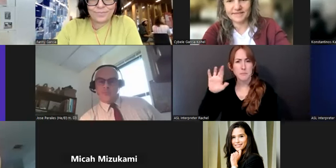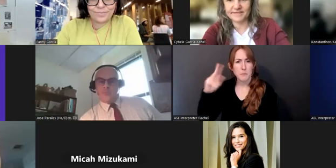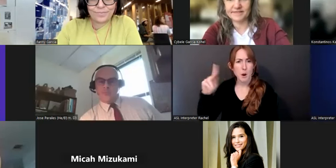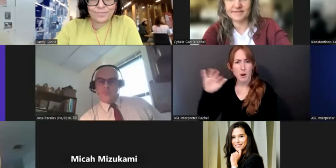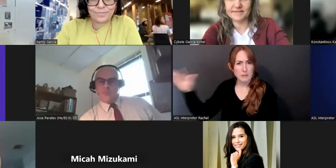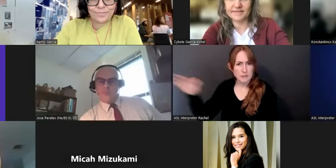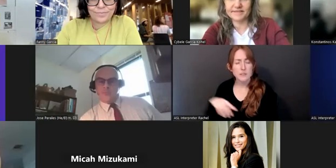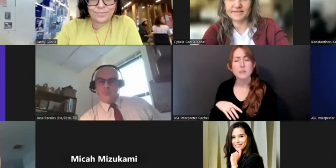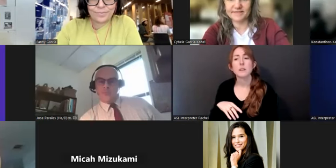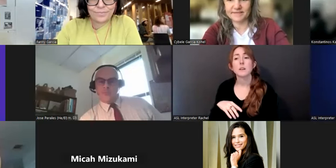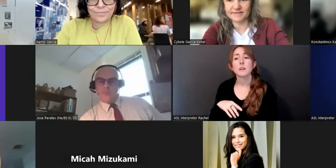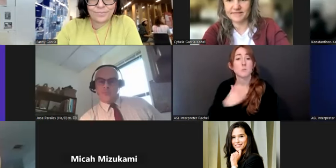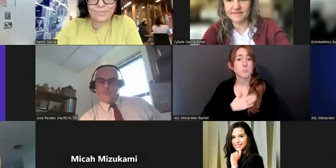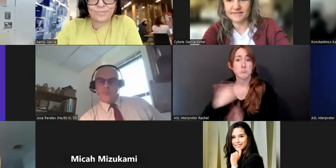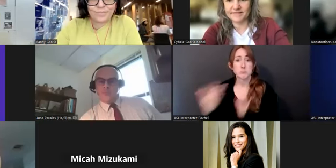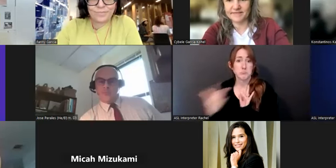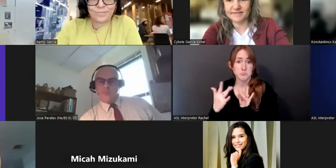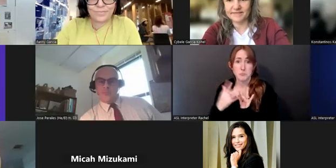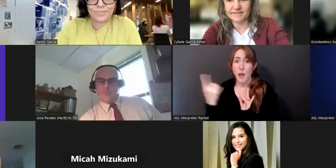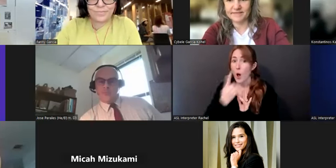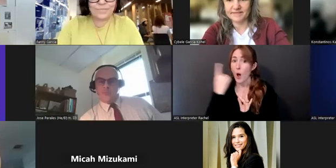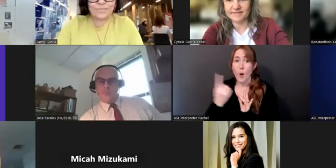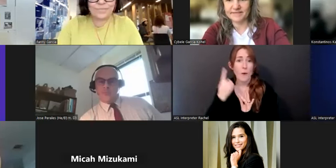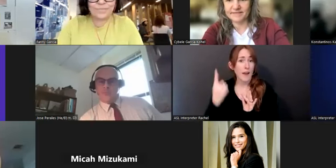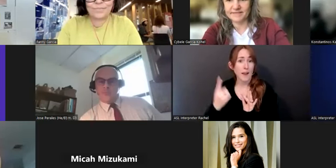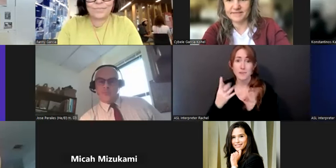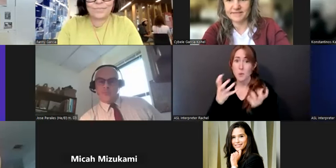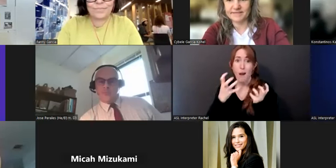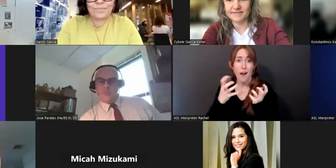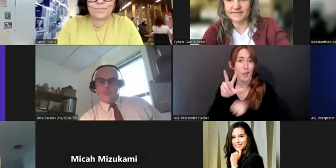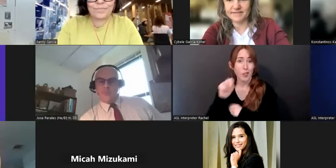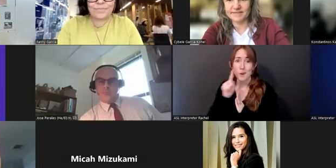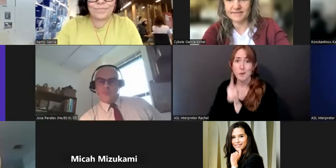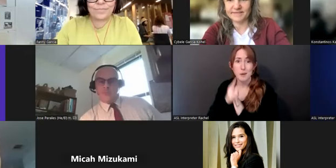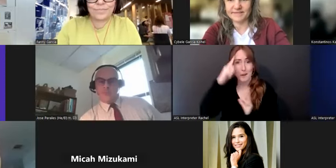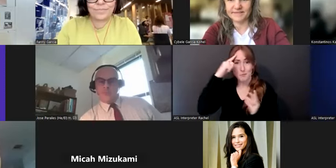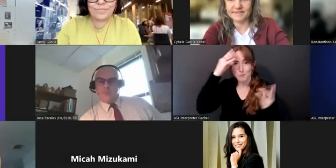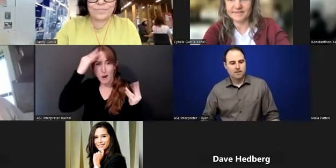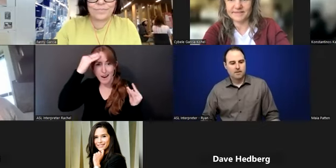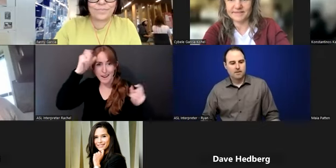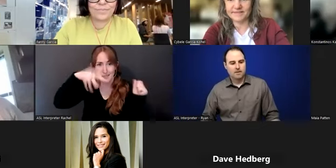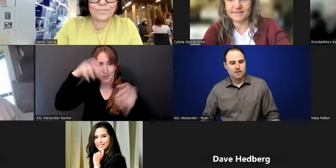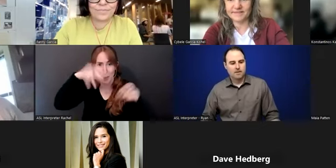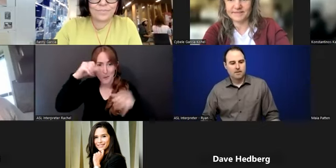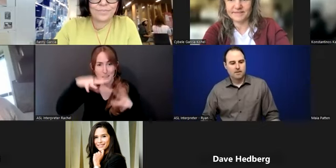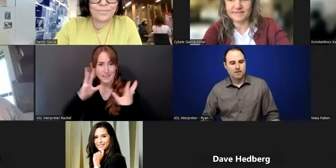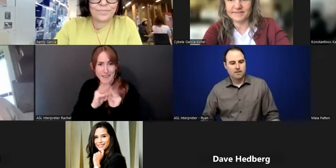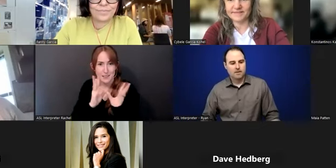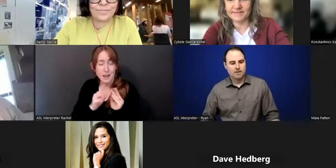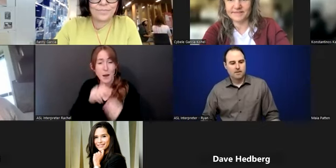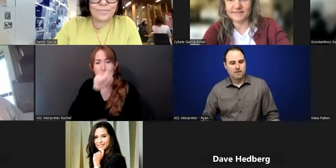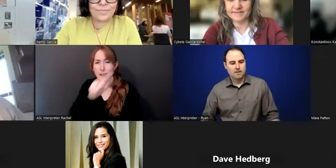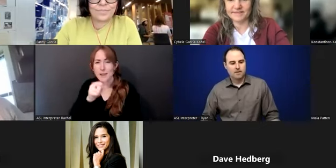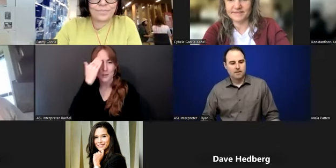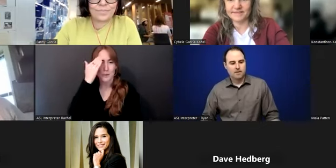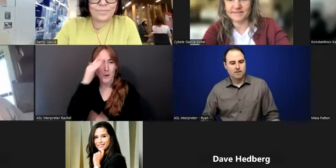I'm always down for a good 30-minute brainstorming session. So let me know if just, yeah, would love to know about your projects as they move